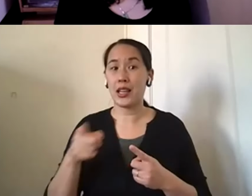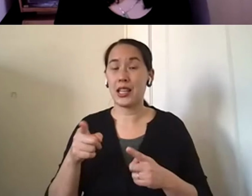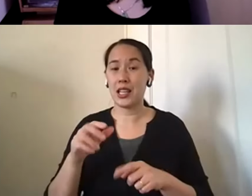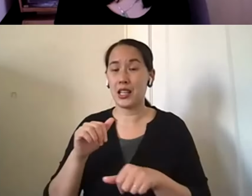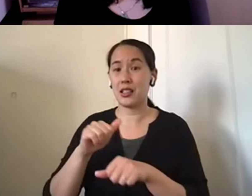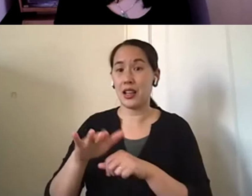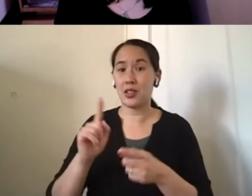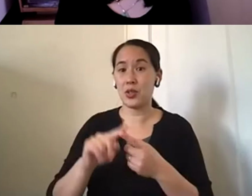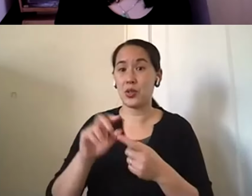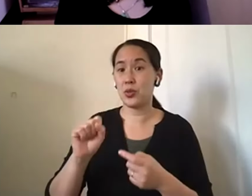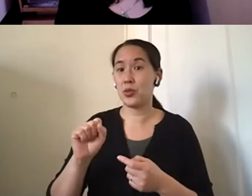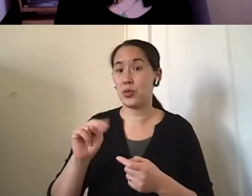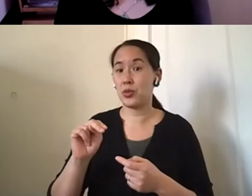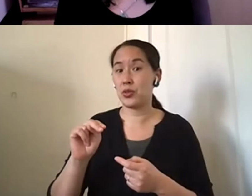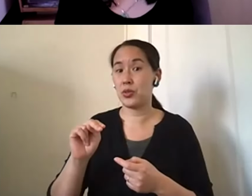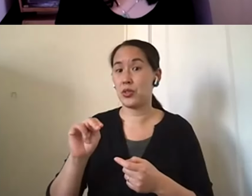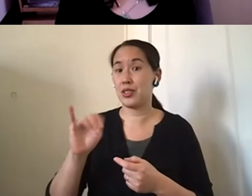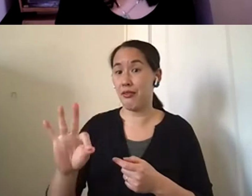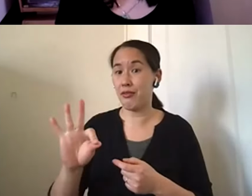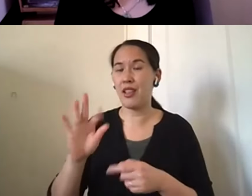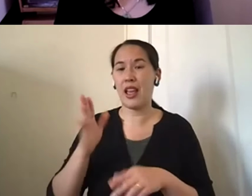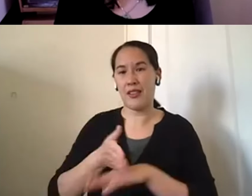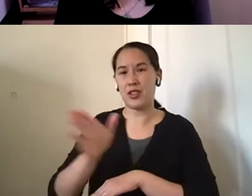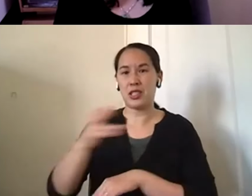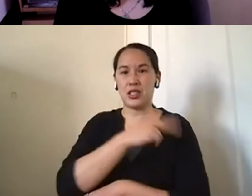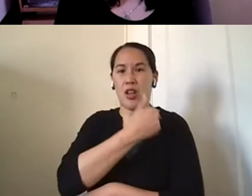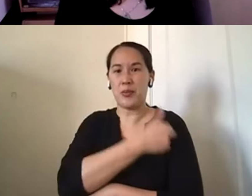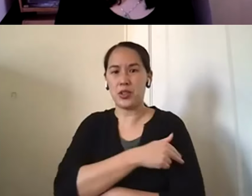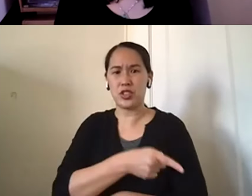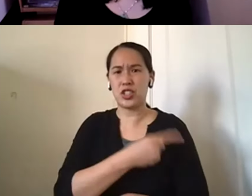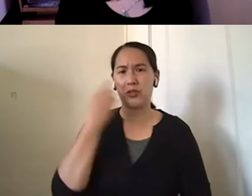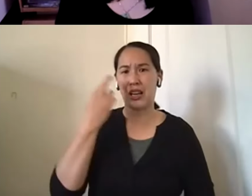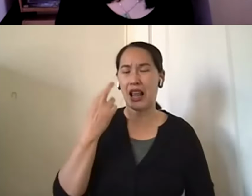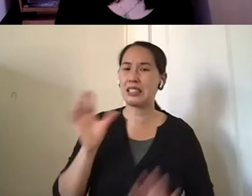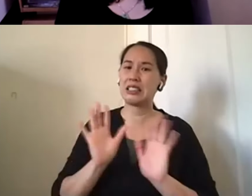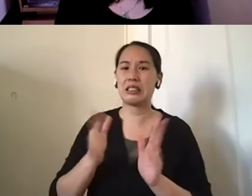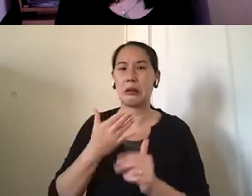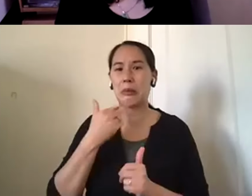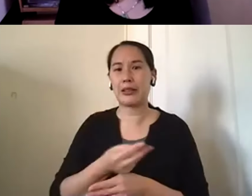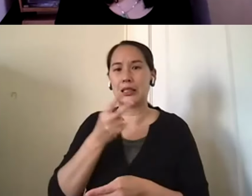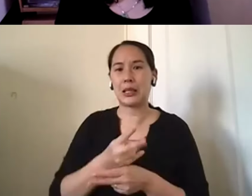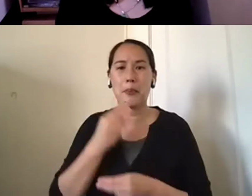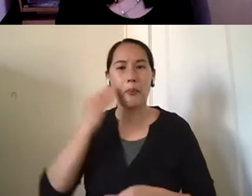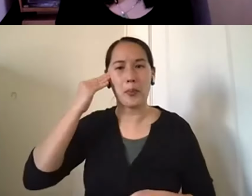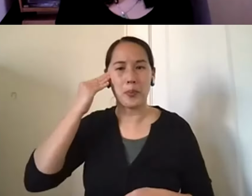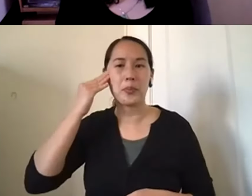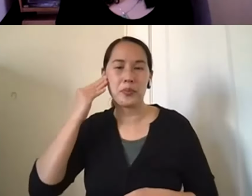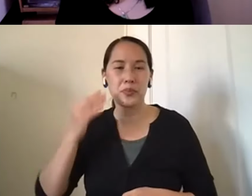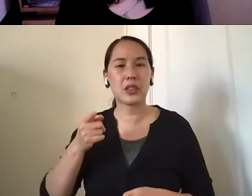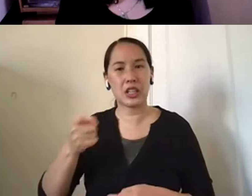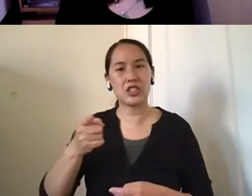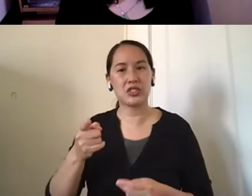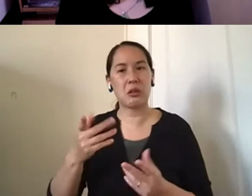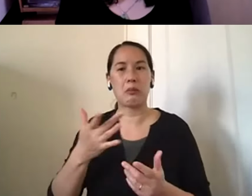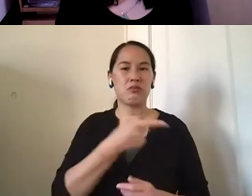for, after his hospitalizations. And she kind of realized that she would prefer to keep him at home and, can prefer to continue his care with the